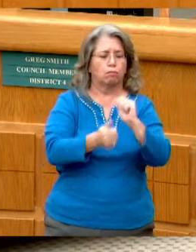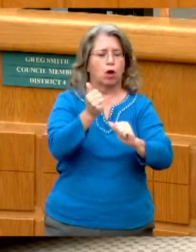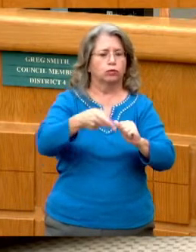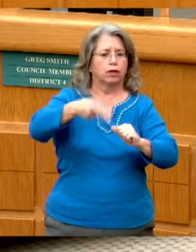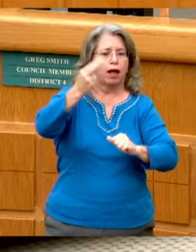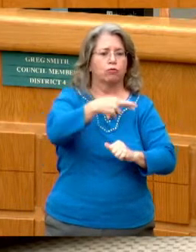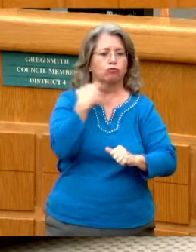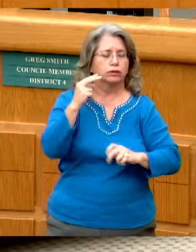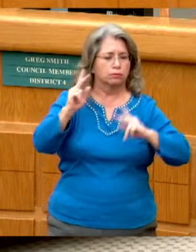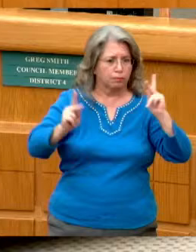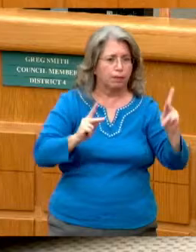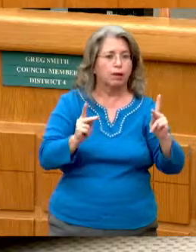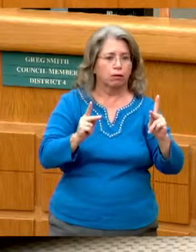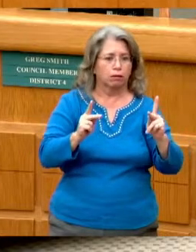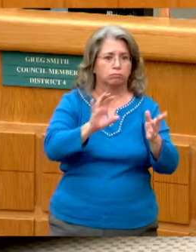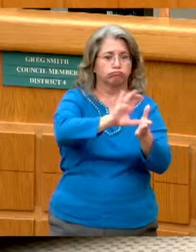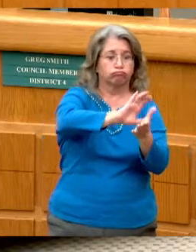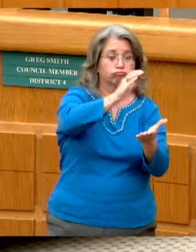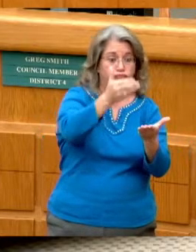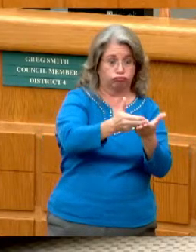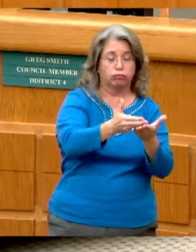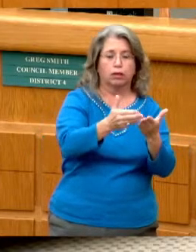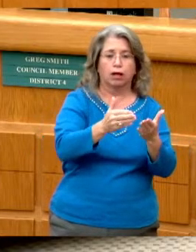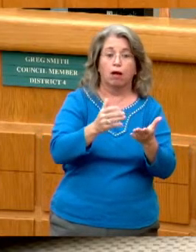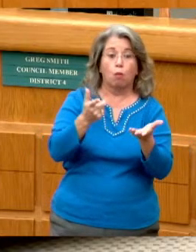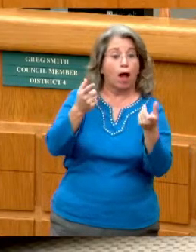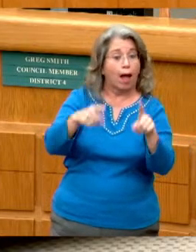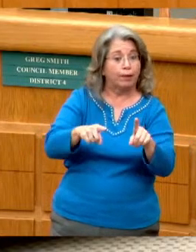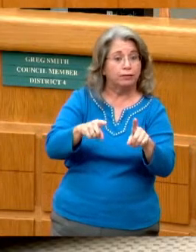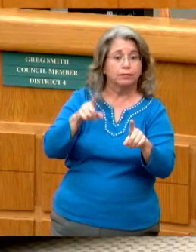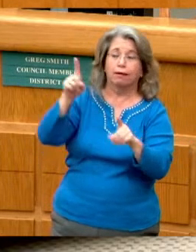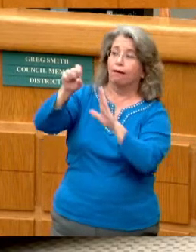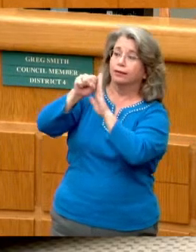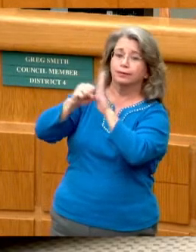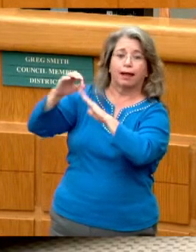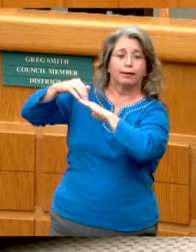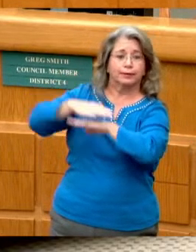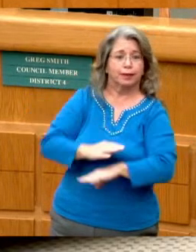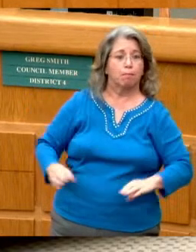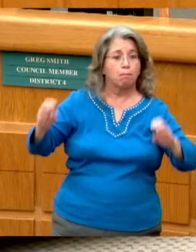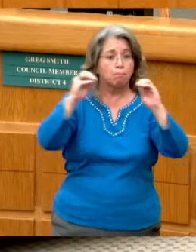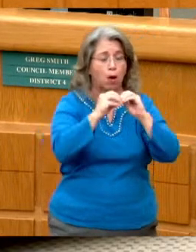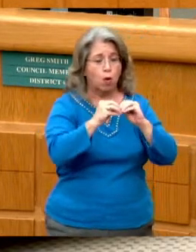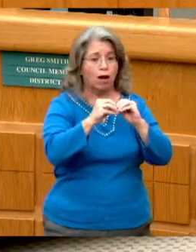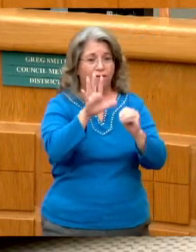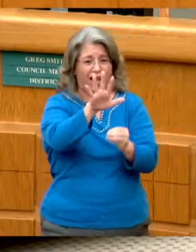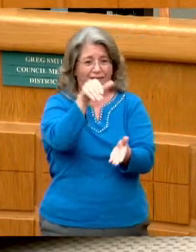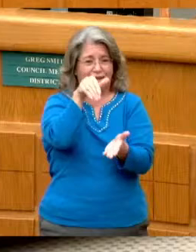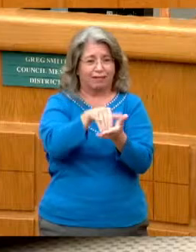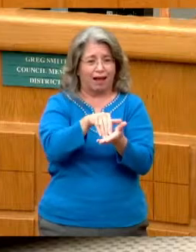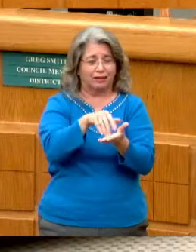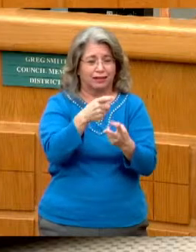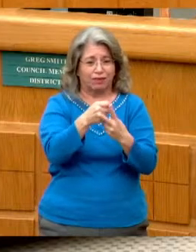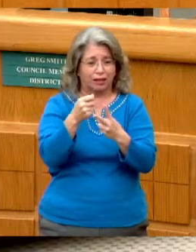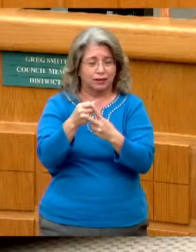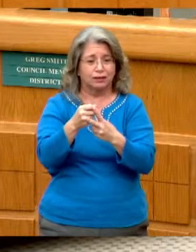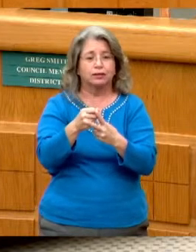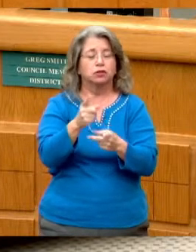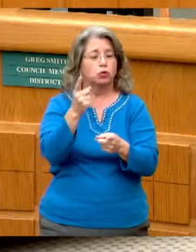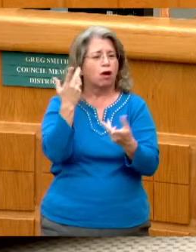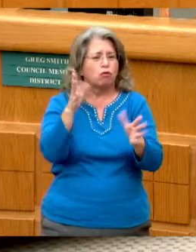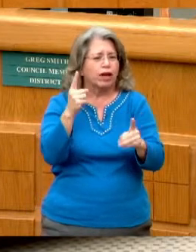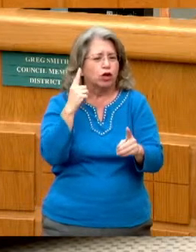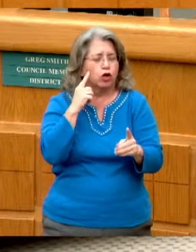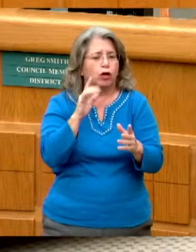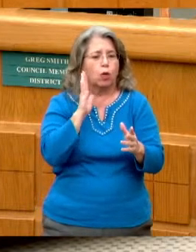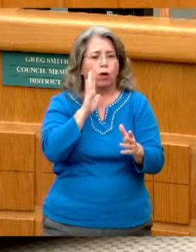what happened? They sent more. 5,000 vaccines, as you've already heard, all drive-up registration. And let me